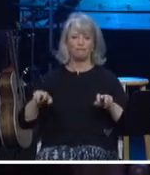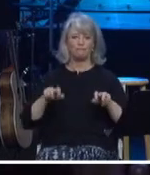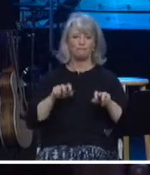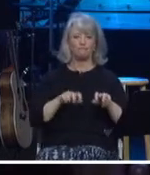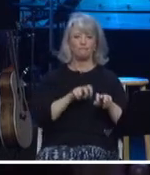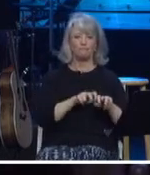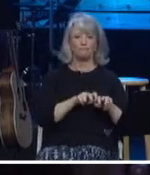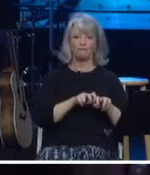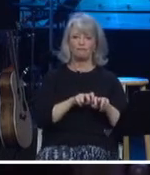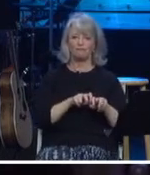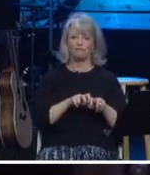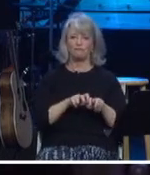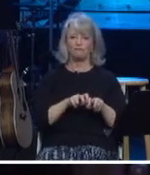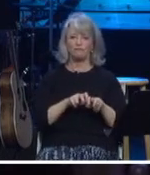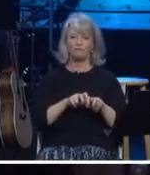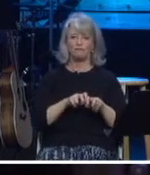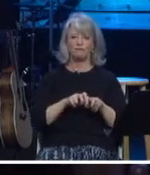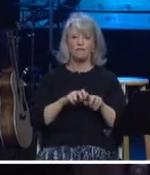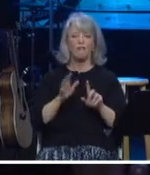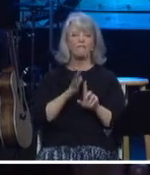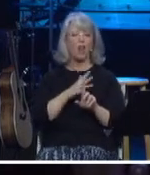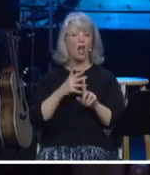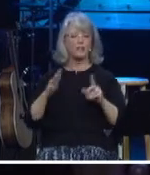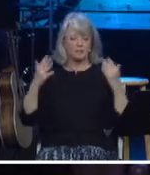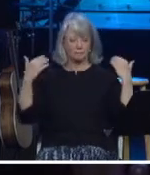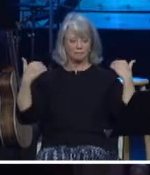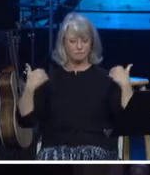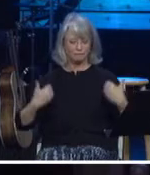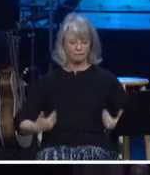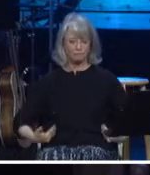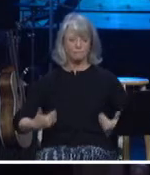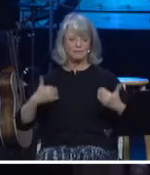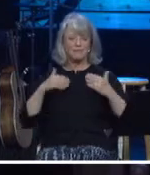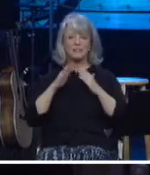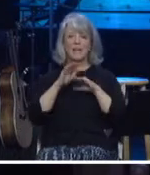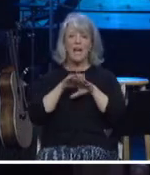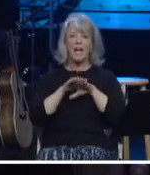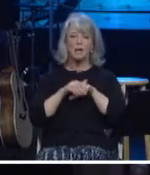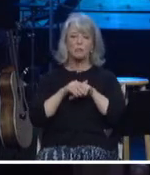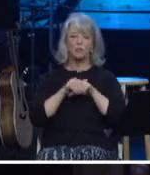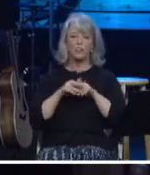They're flaunting their own hypocritical righteousness. Why? So that they would be praised,